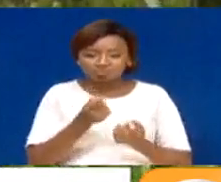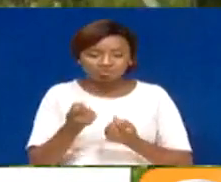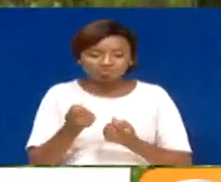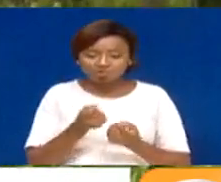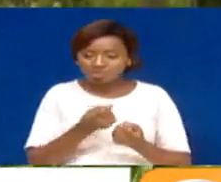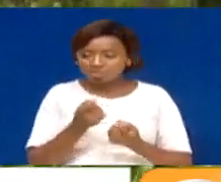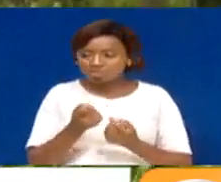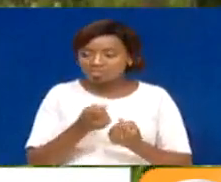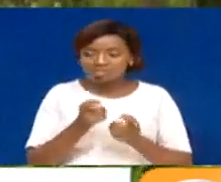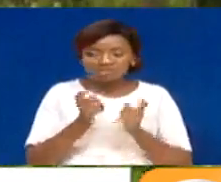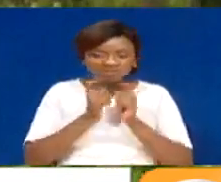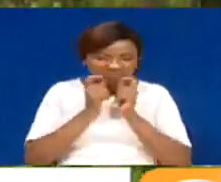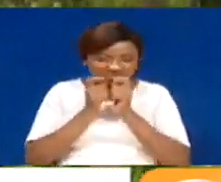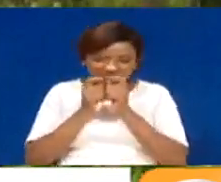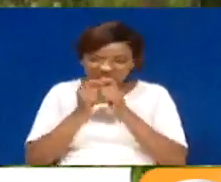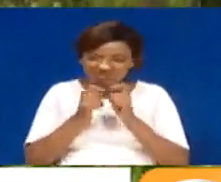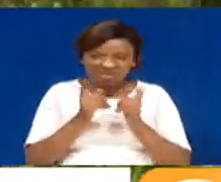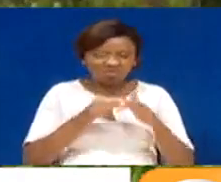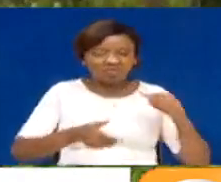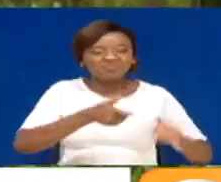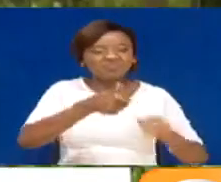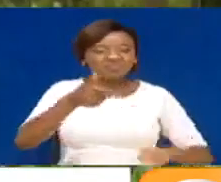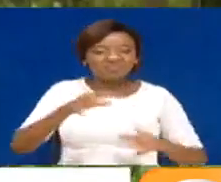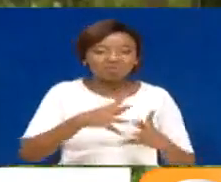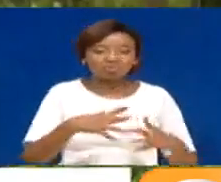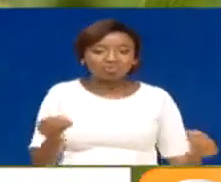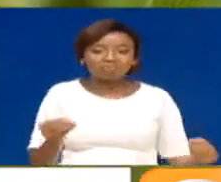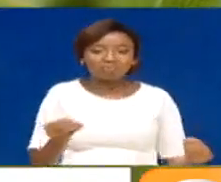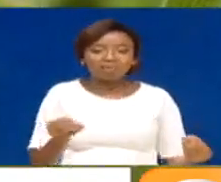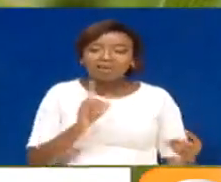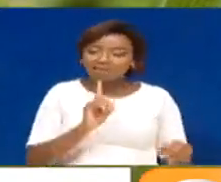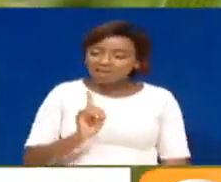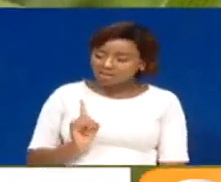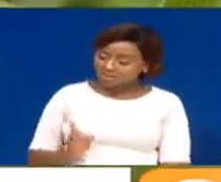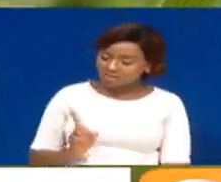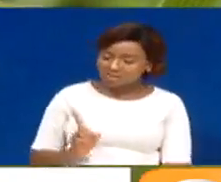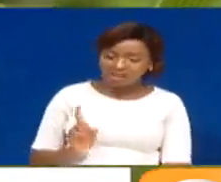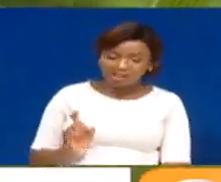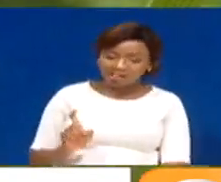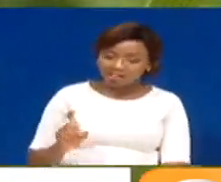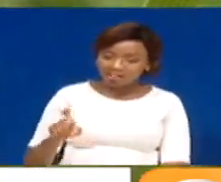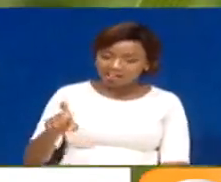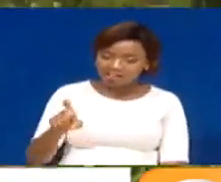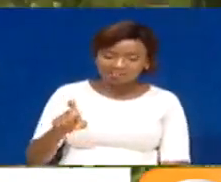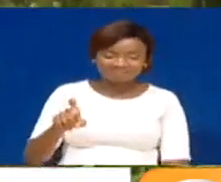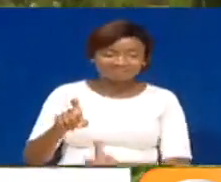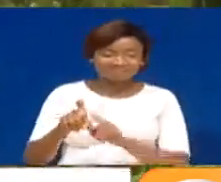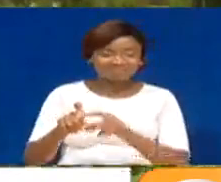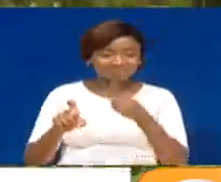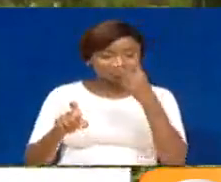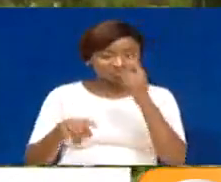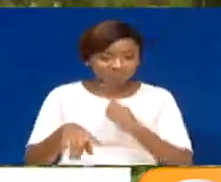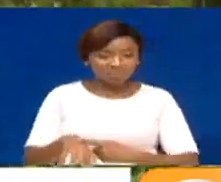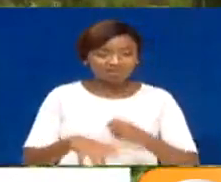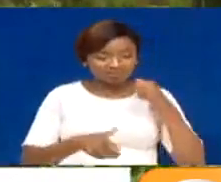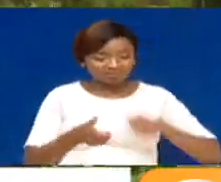smaller insects that when you spray they go away, but this particular one we have sprayed twice